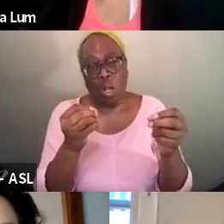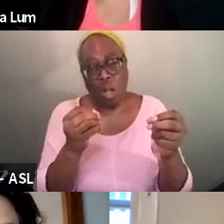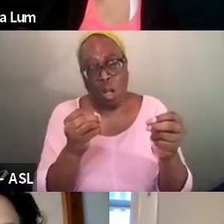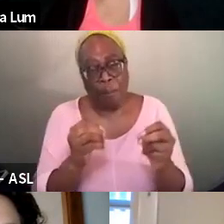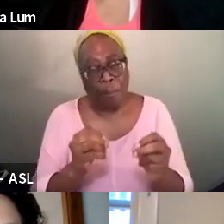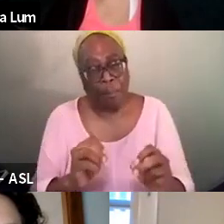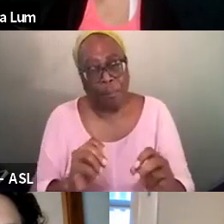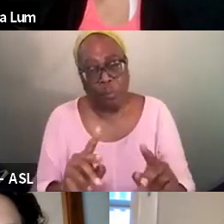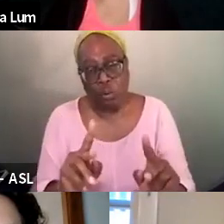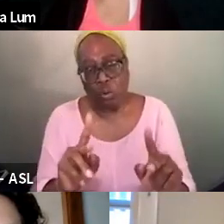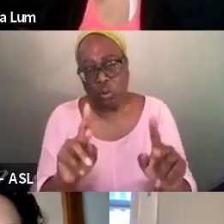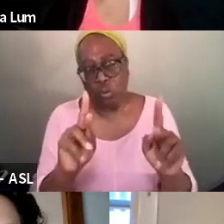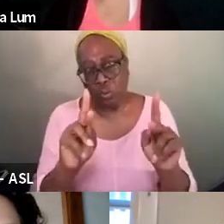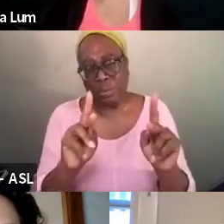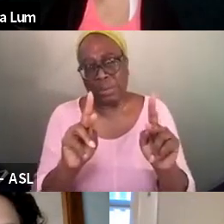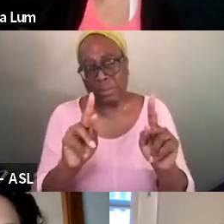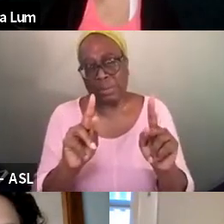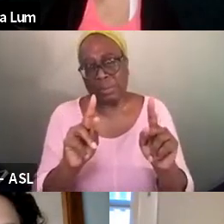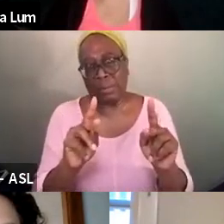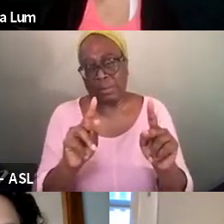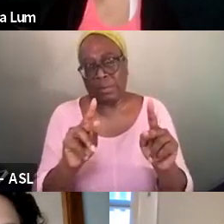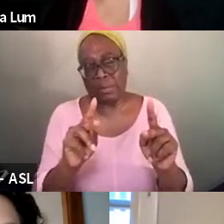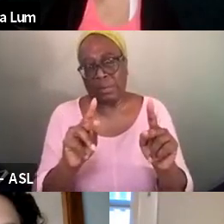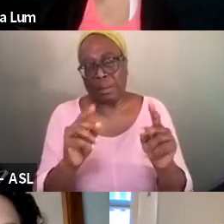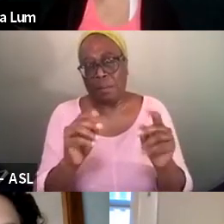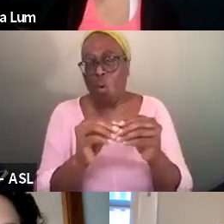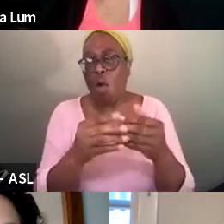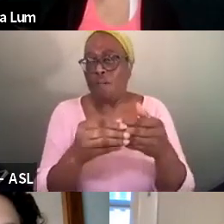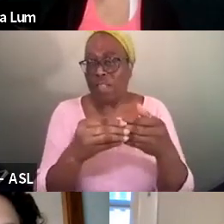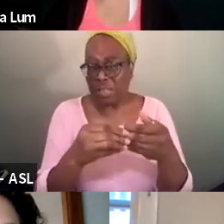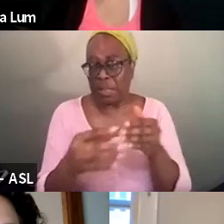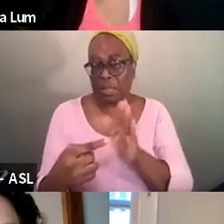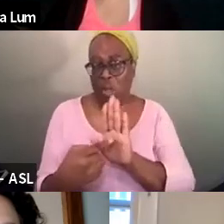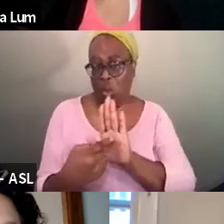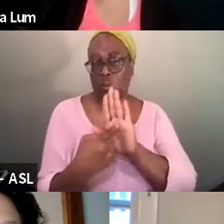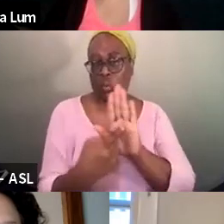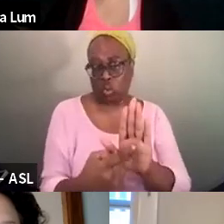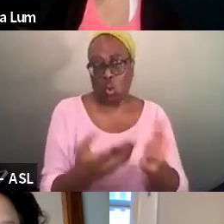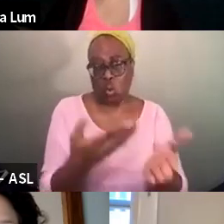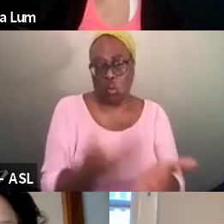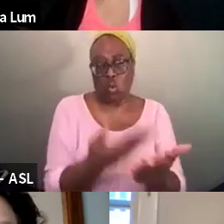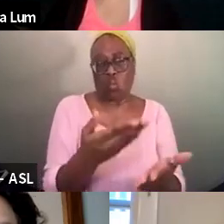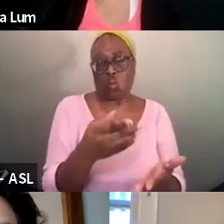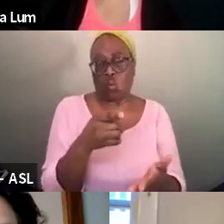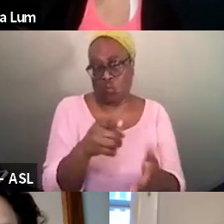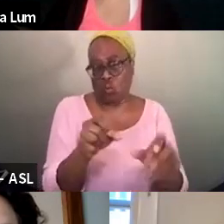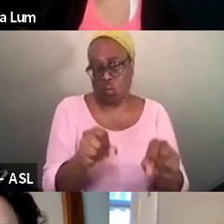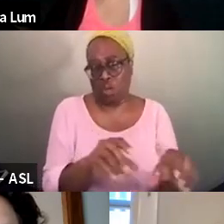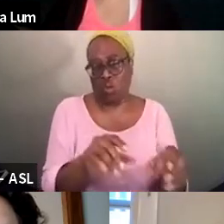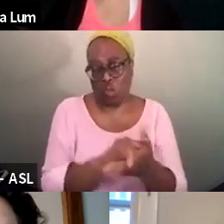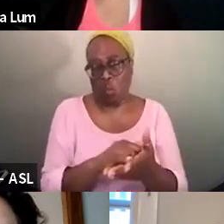one bad term, or you had something going on, to give you more flexibility in terms of proving yourself in multiple instances.